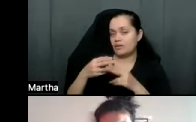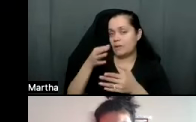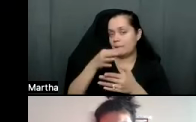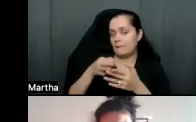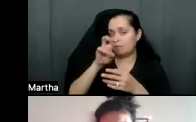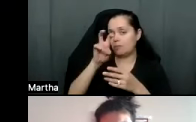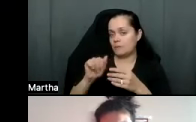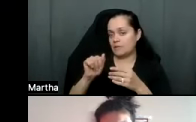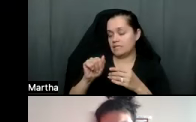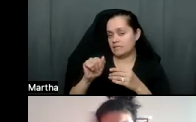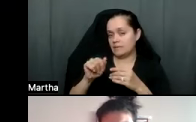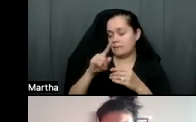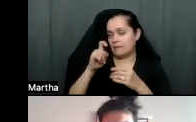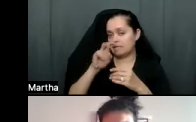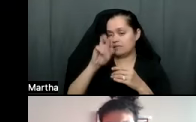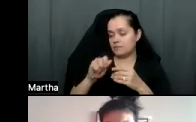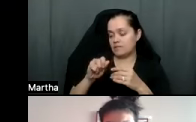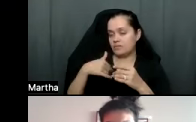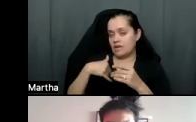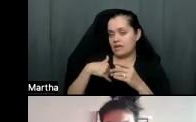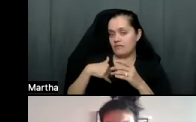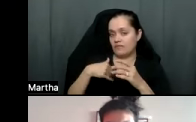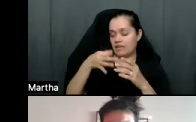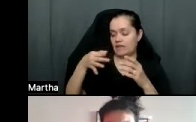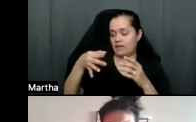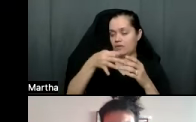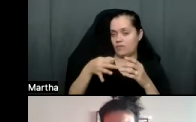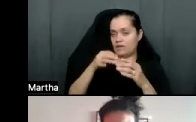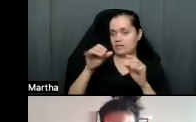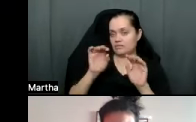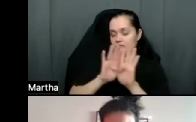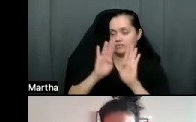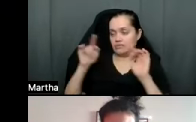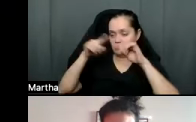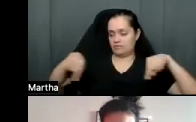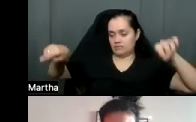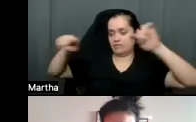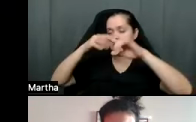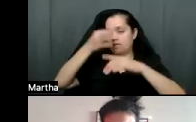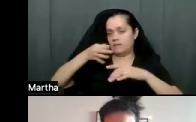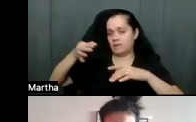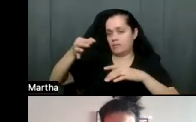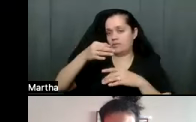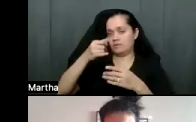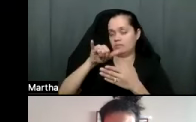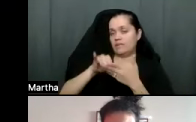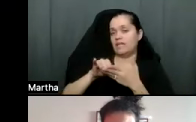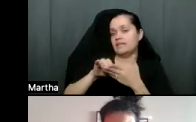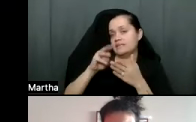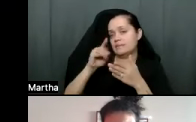pepperoni pizza model because the pizza would have that roundish urban shape, but then the pepperonis would be the